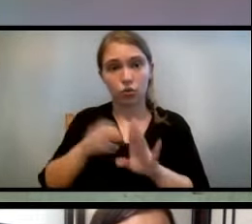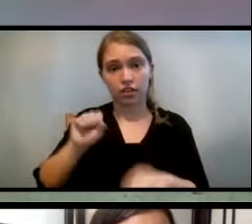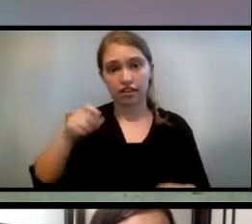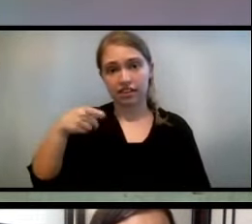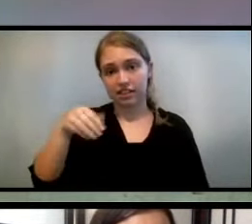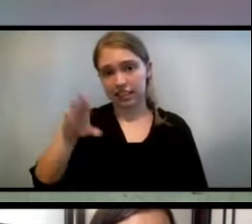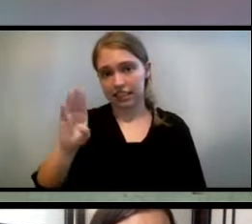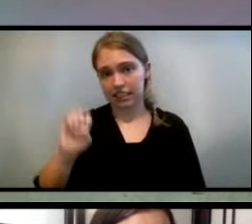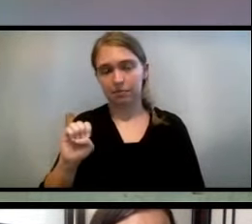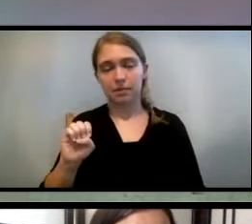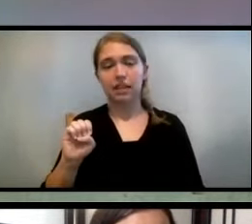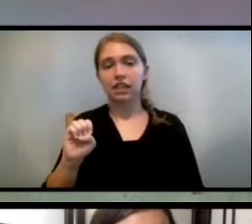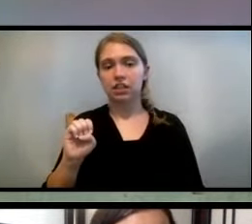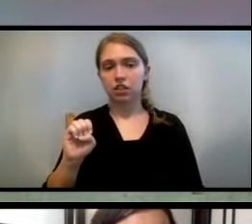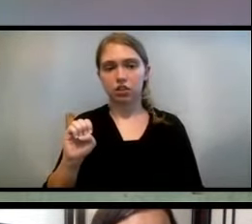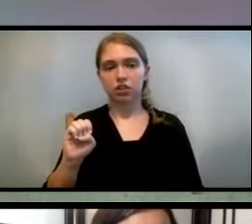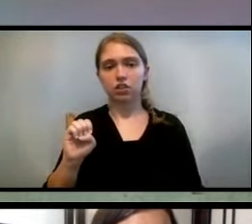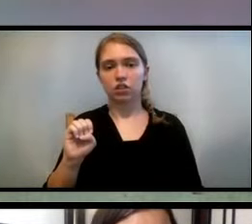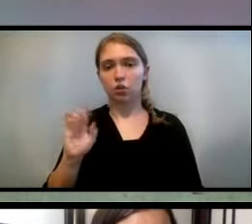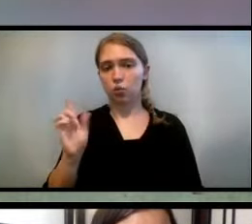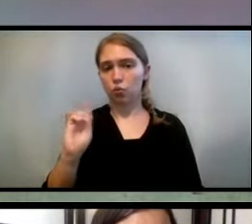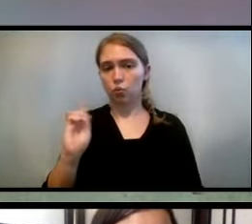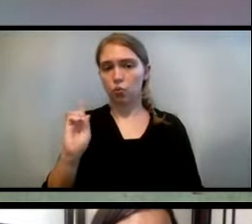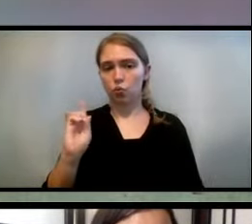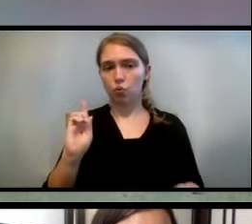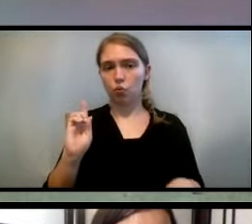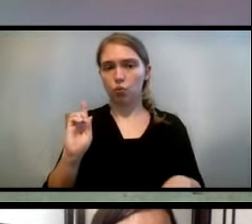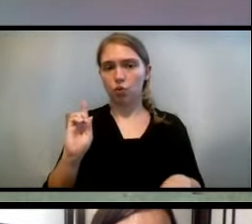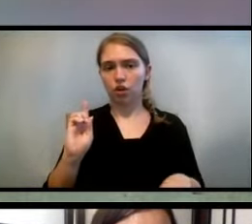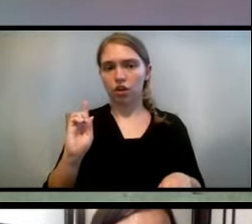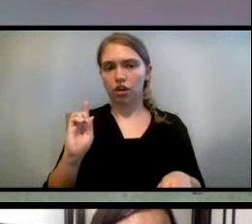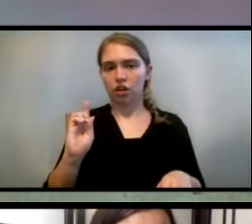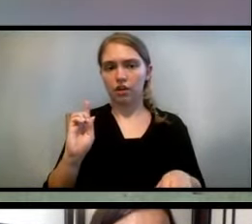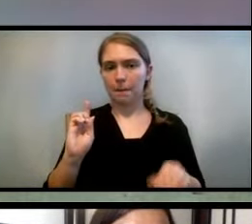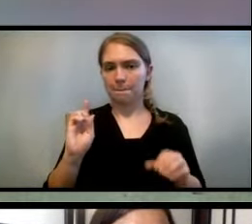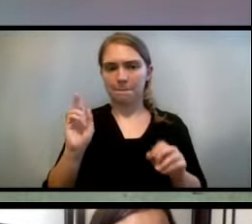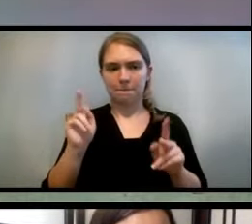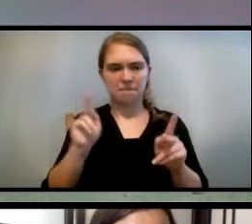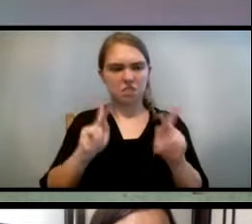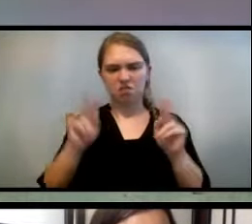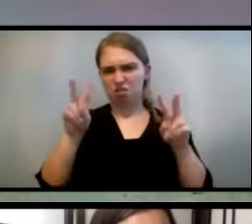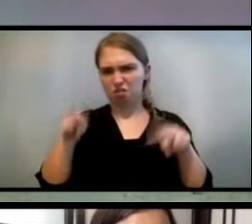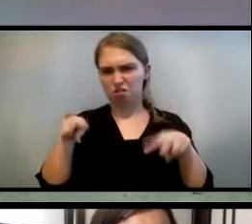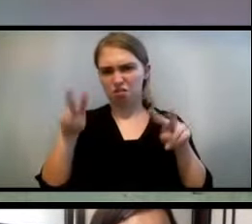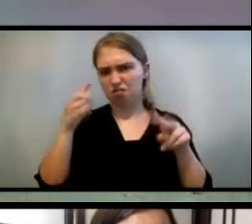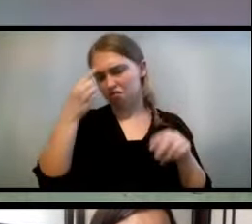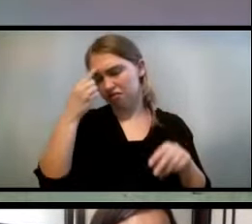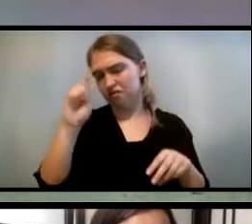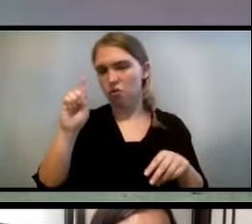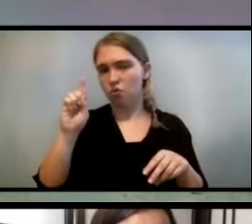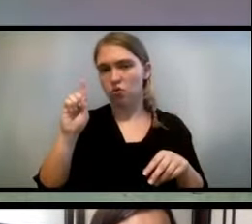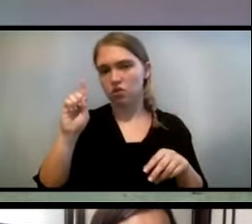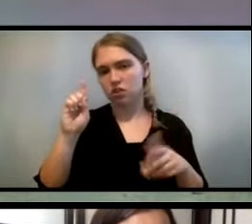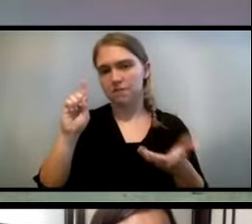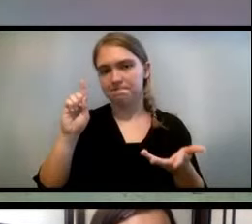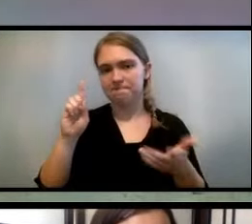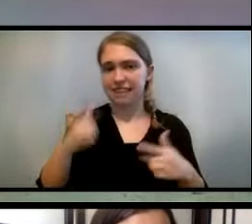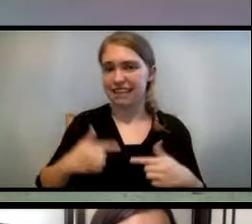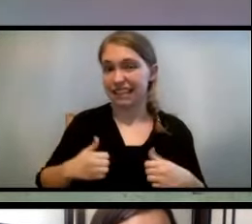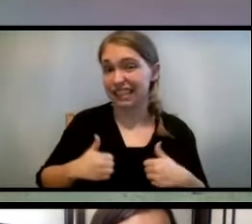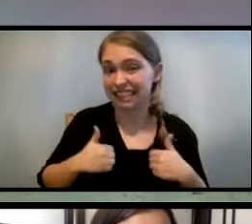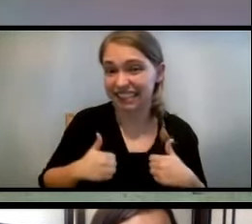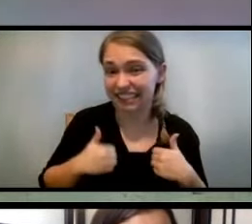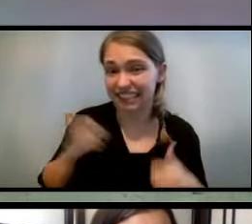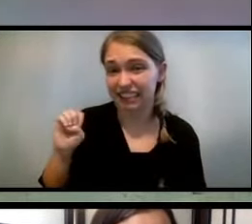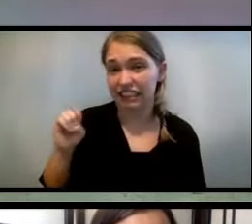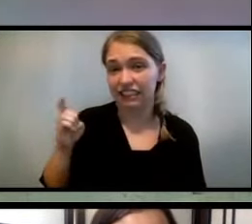one thinks that you are odd simply for existing. And sometimes that space is online,